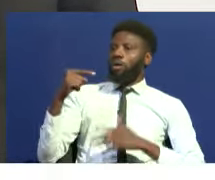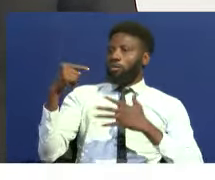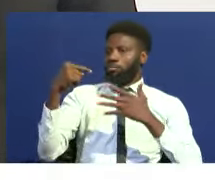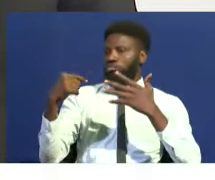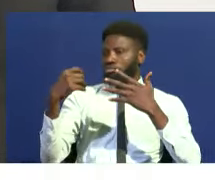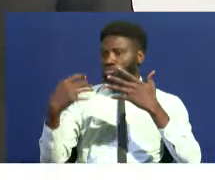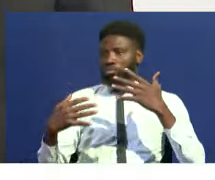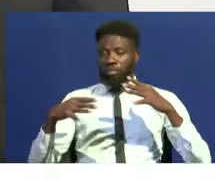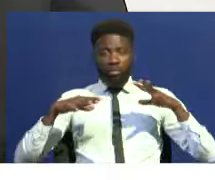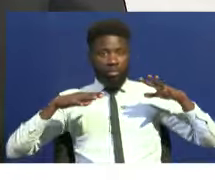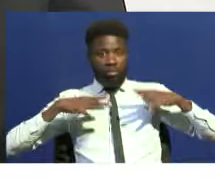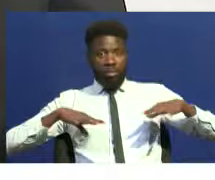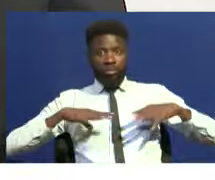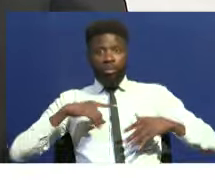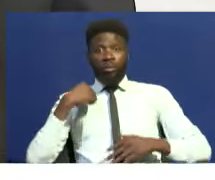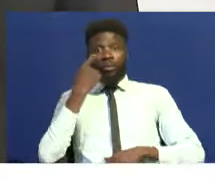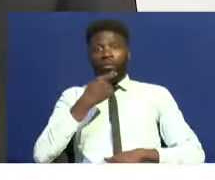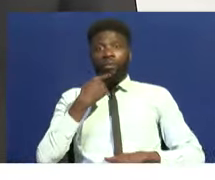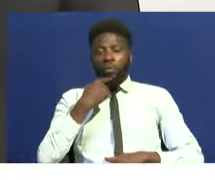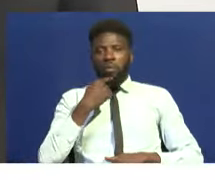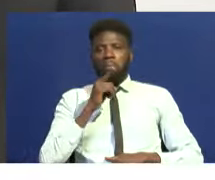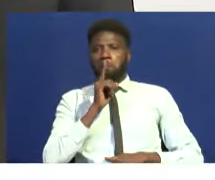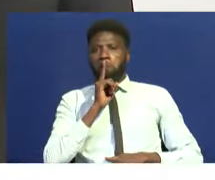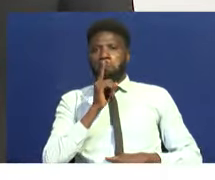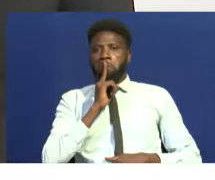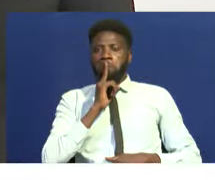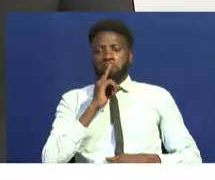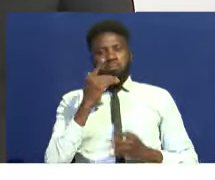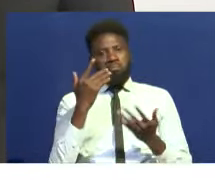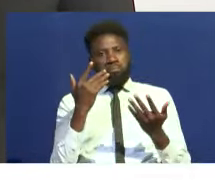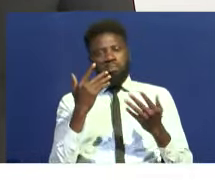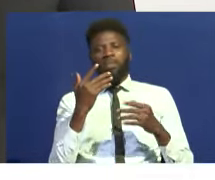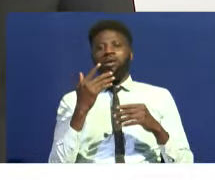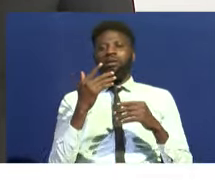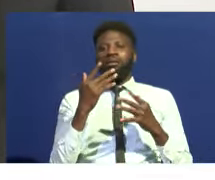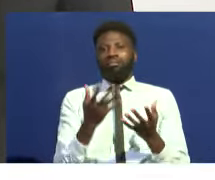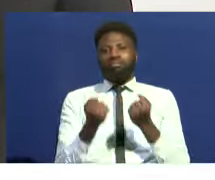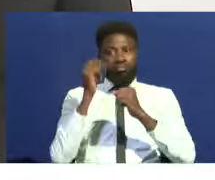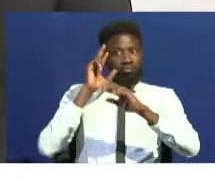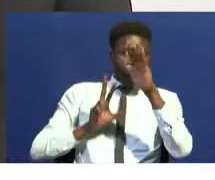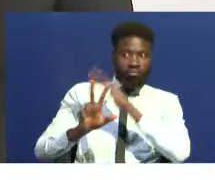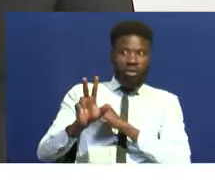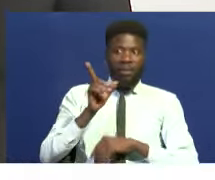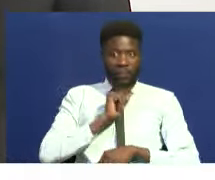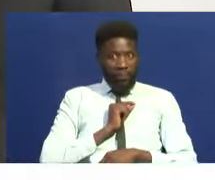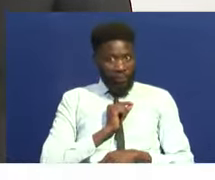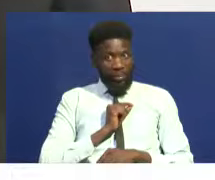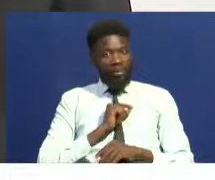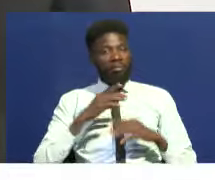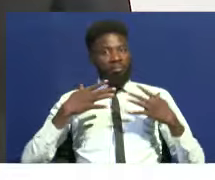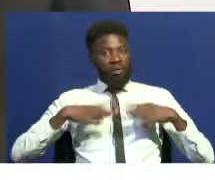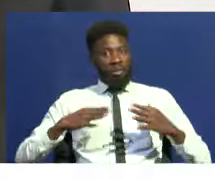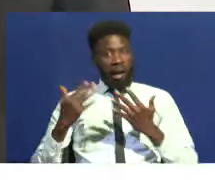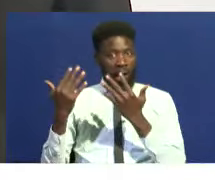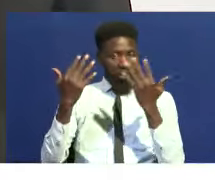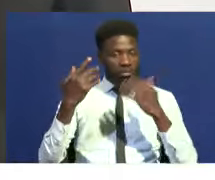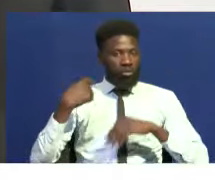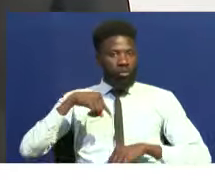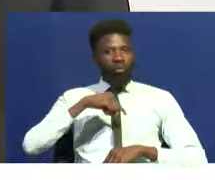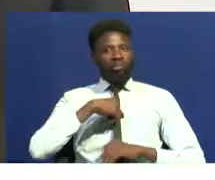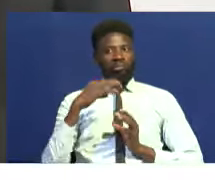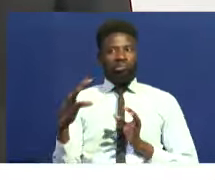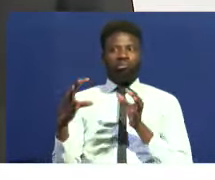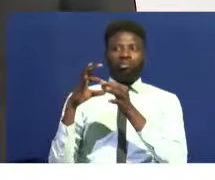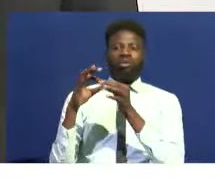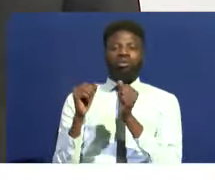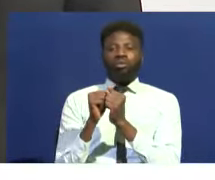been allegedly abducted by state agencies, as they have claimed. We will be linking up with my colleague